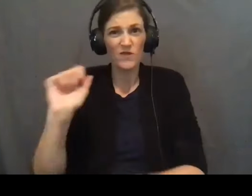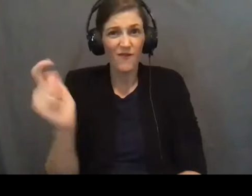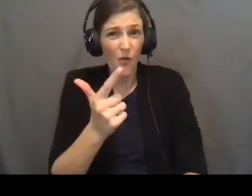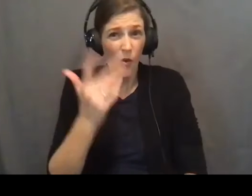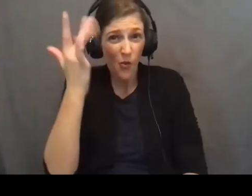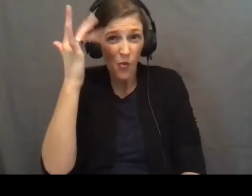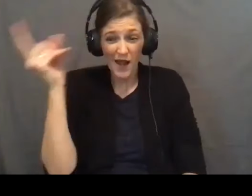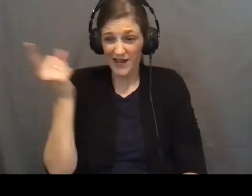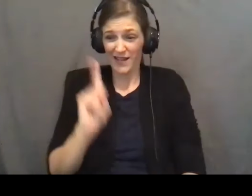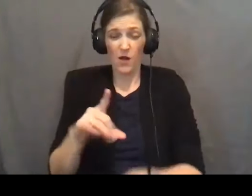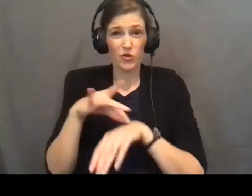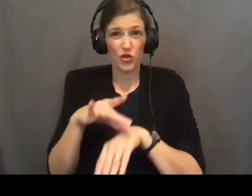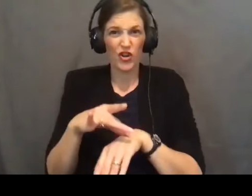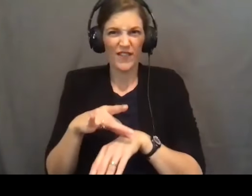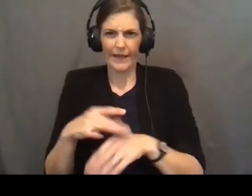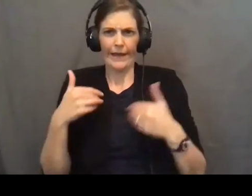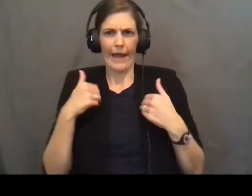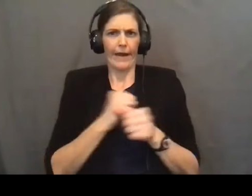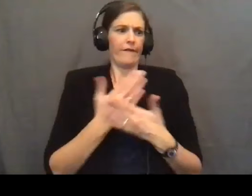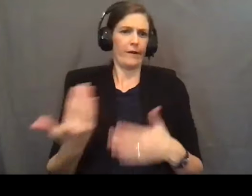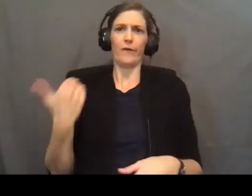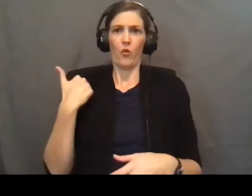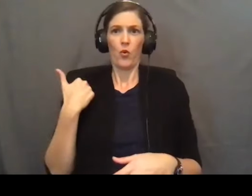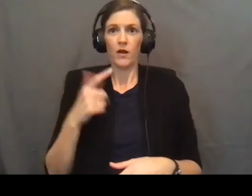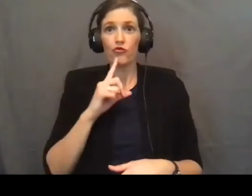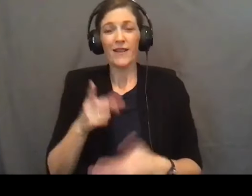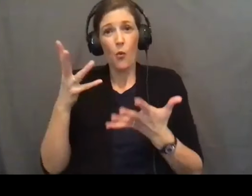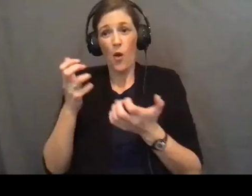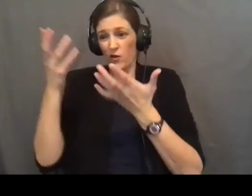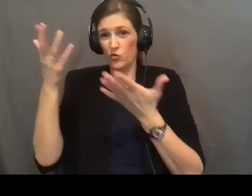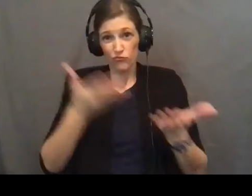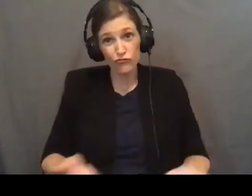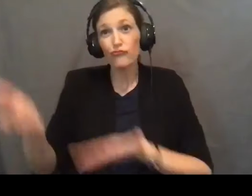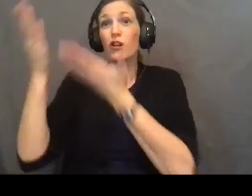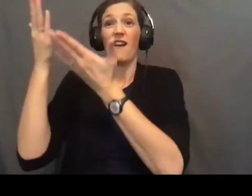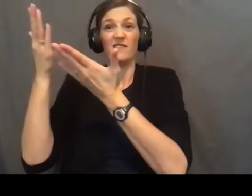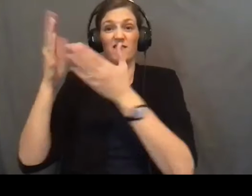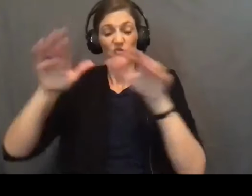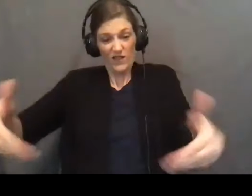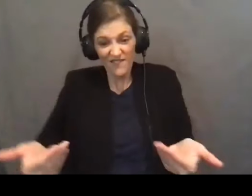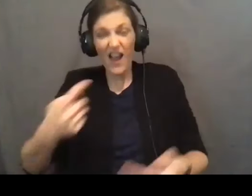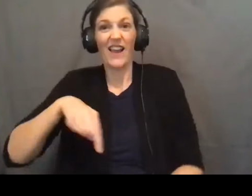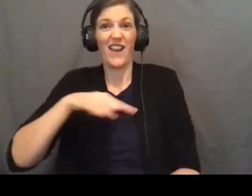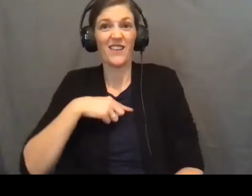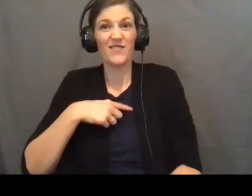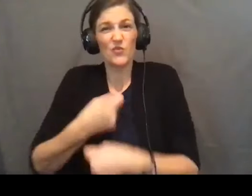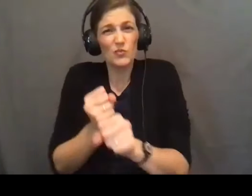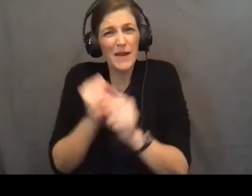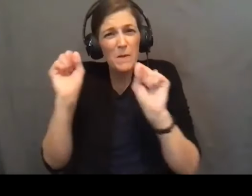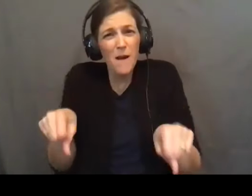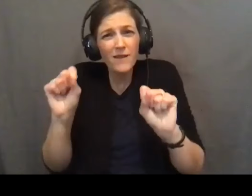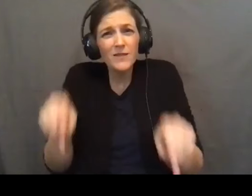earth, because he had all those things before, was to bring us with him, to invite us, to make it possible